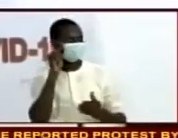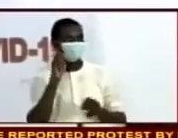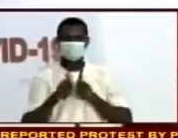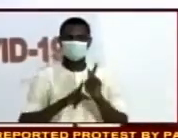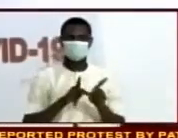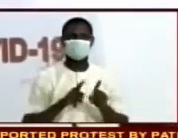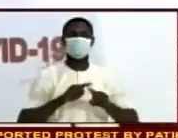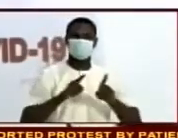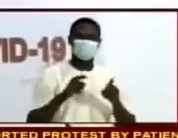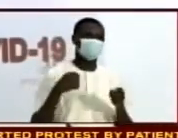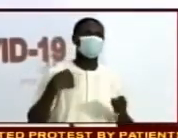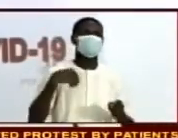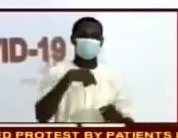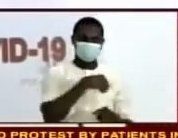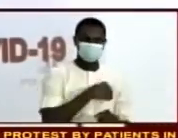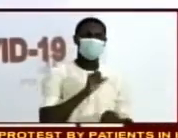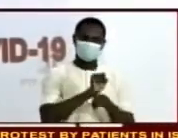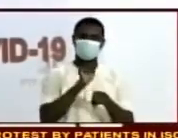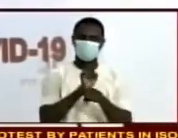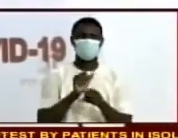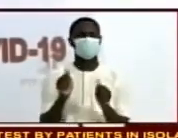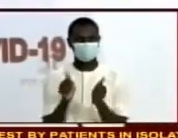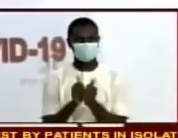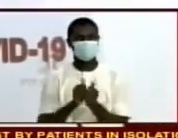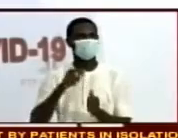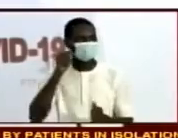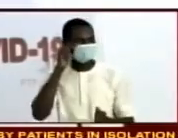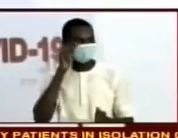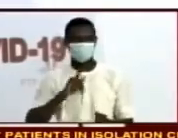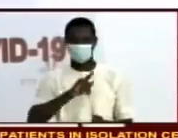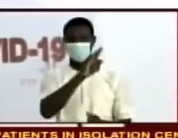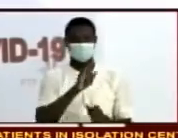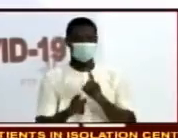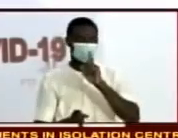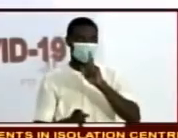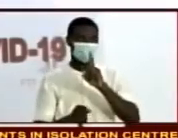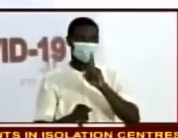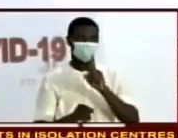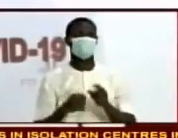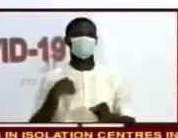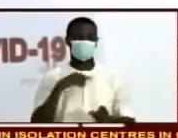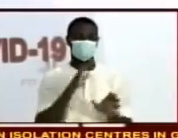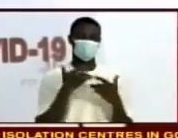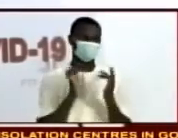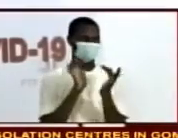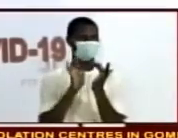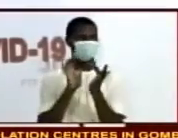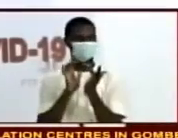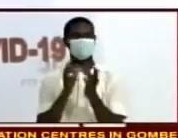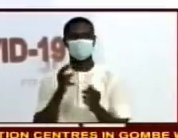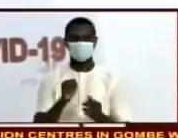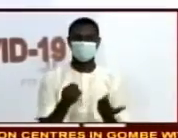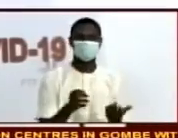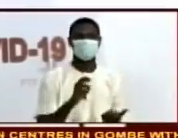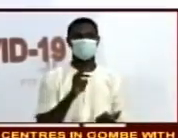we are patronizing, and we want to patronize, and Nigerian Airlines, I have been in touch with all of them, Max